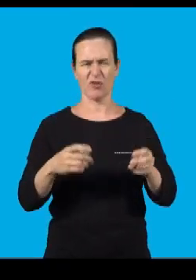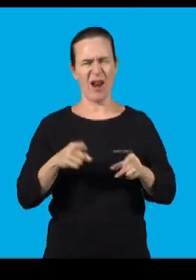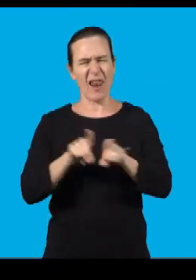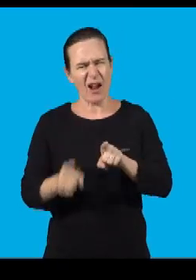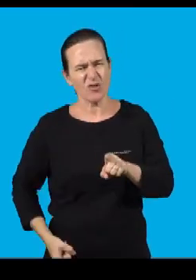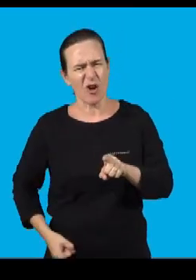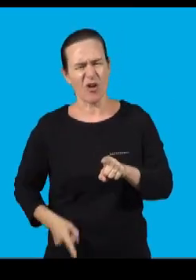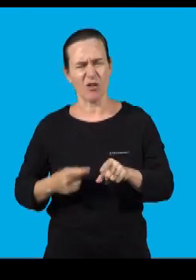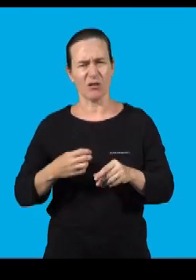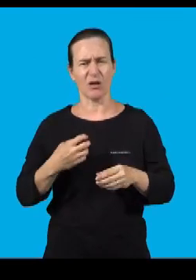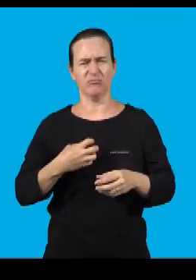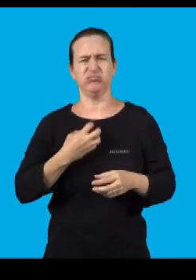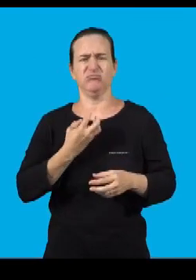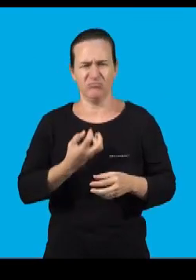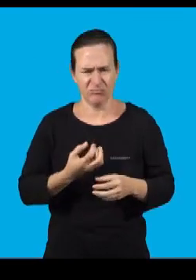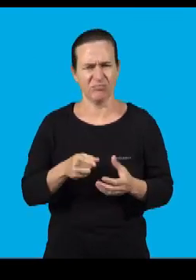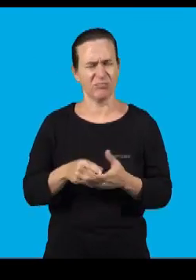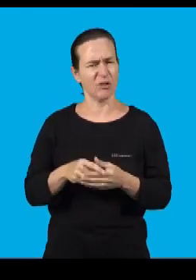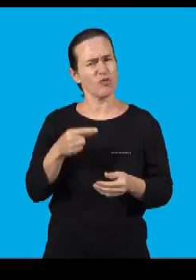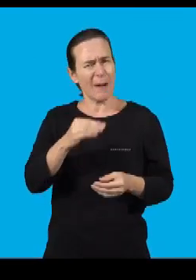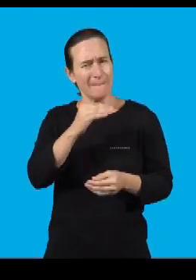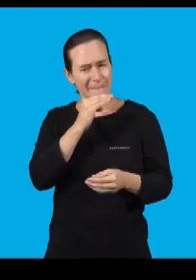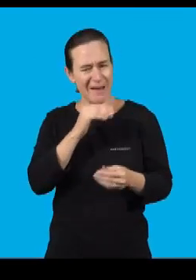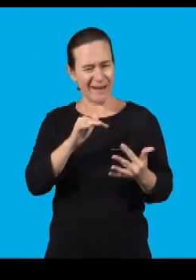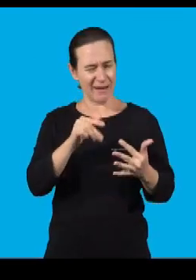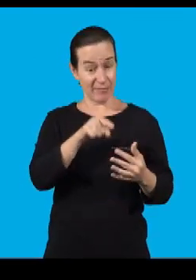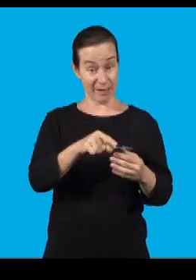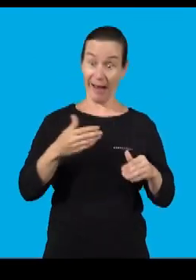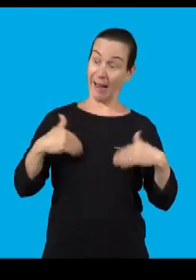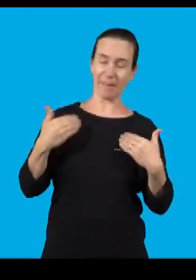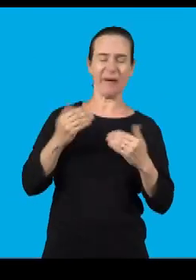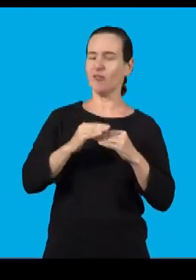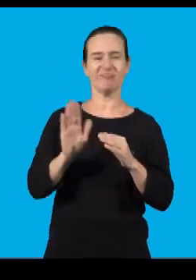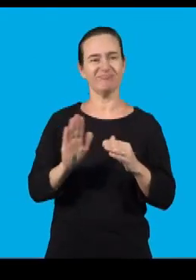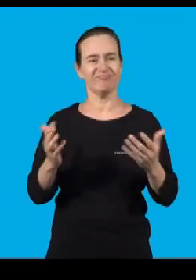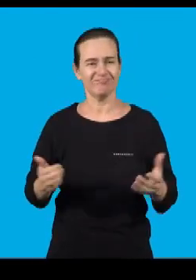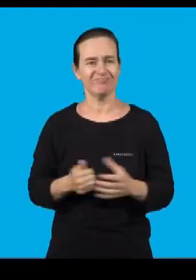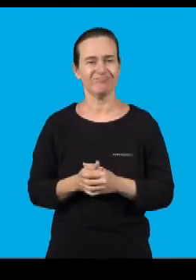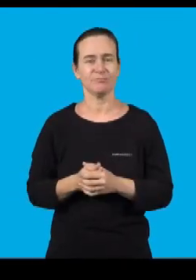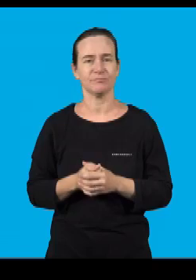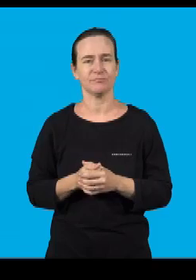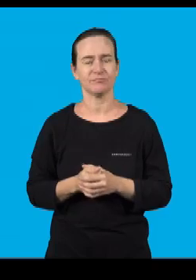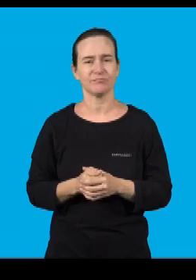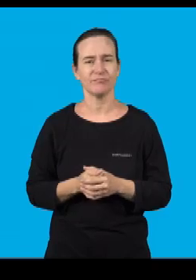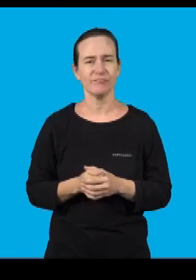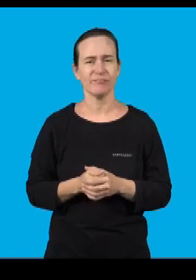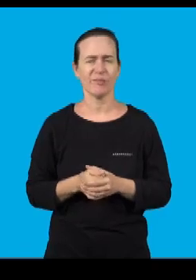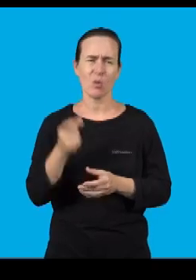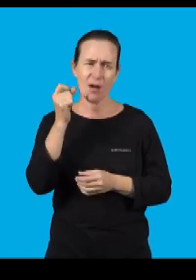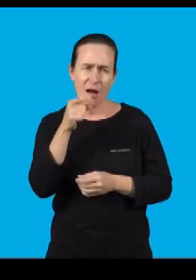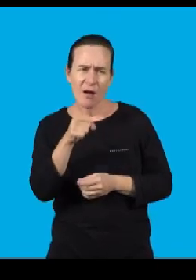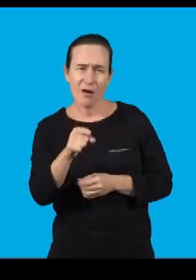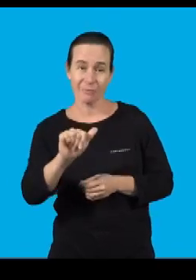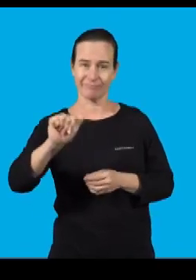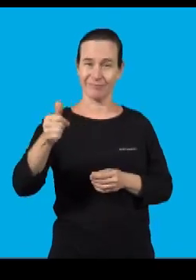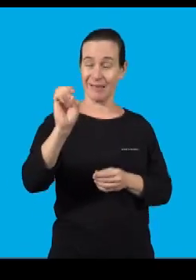identifies the tone, the way in which those words were spoken. Remember, we've taken a text, all right, from the novel and